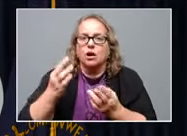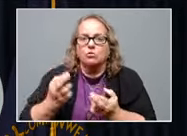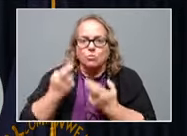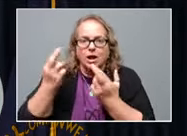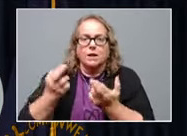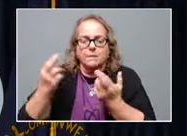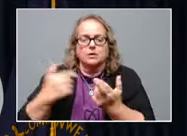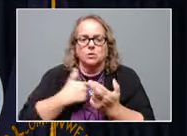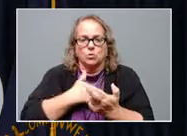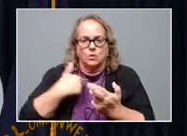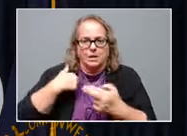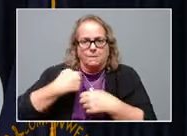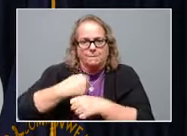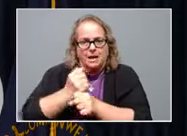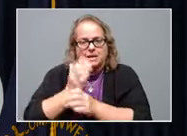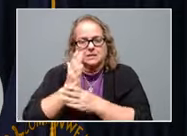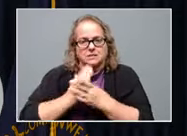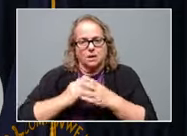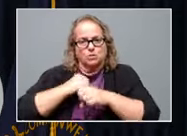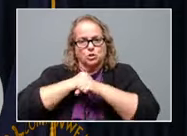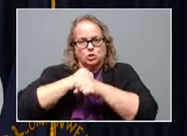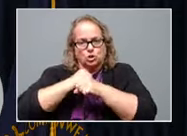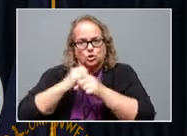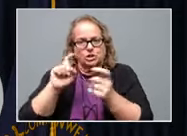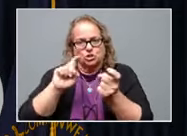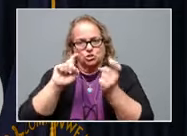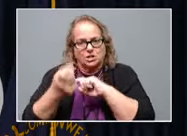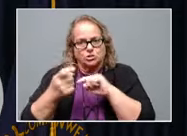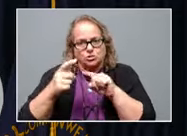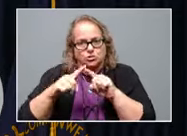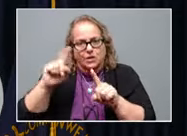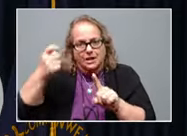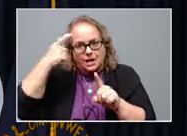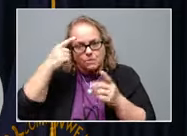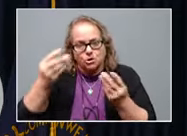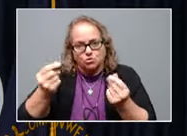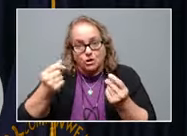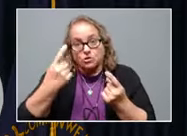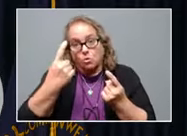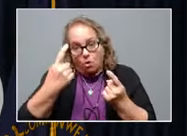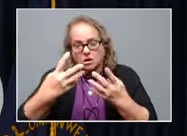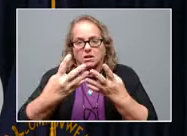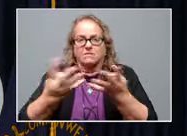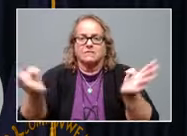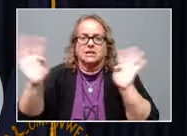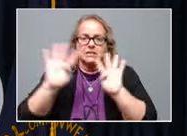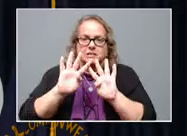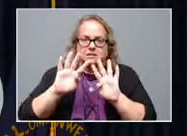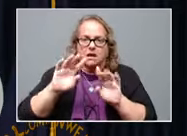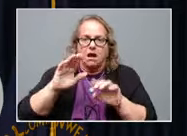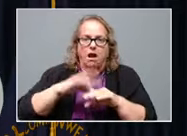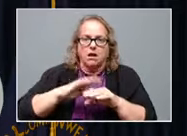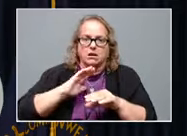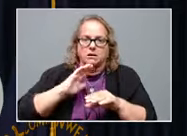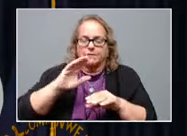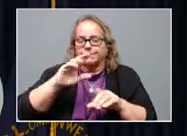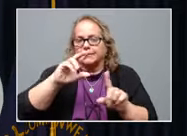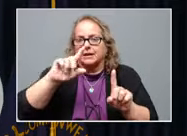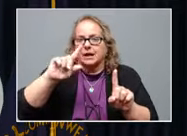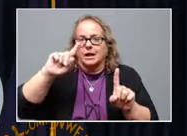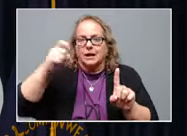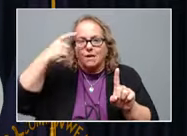some security changes to the Capitol grounds. One was a fence around the mansion. They've been recommending that for a long time,